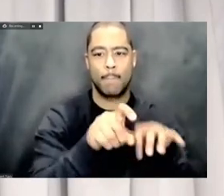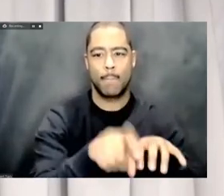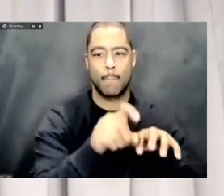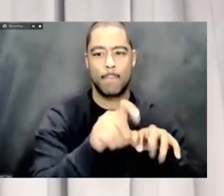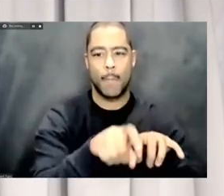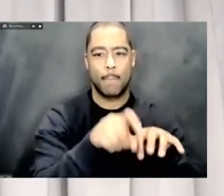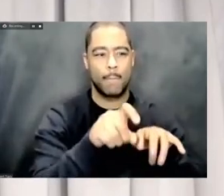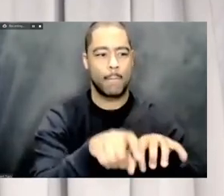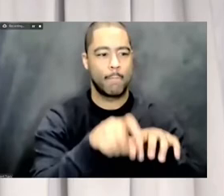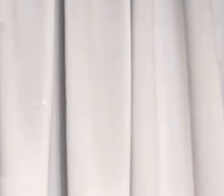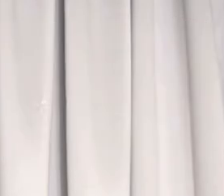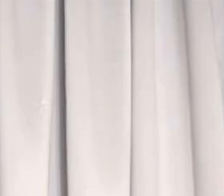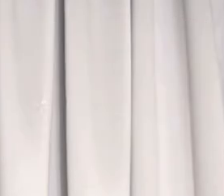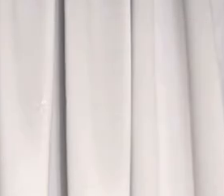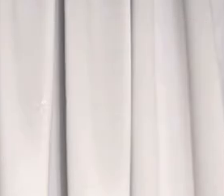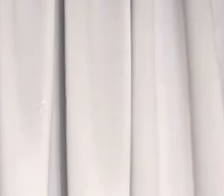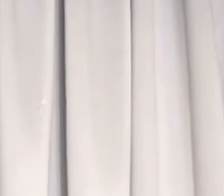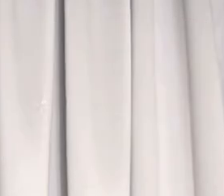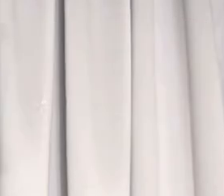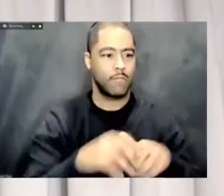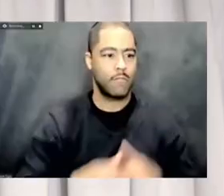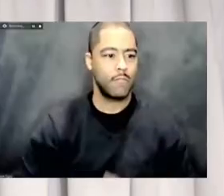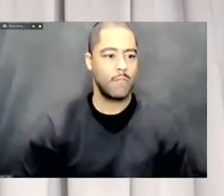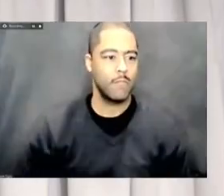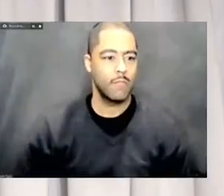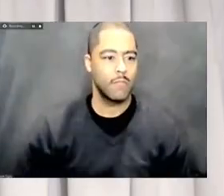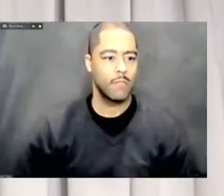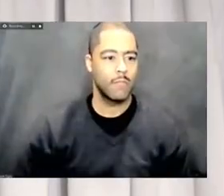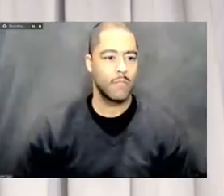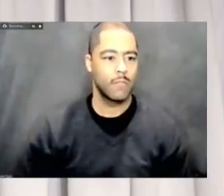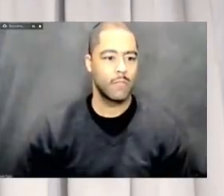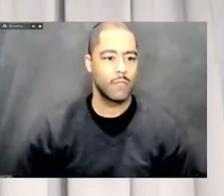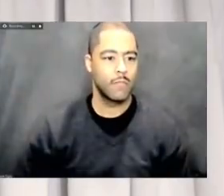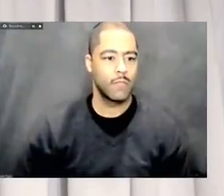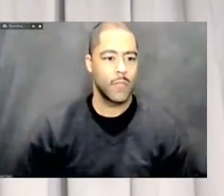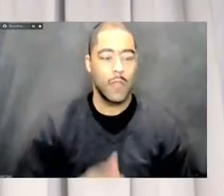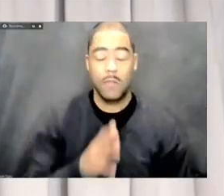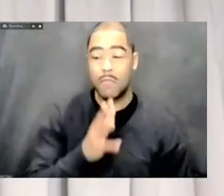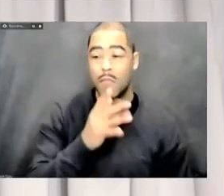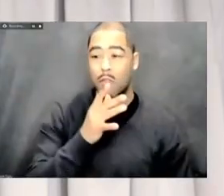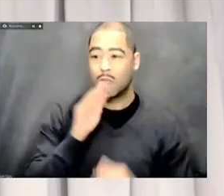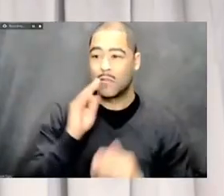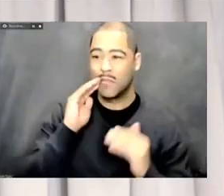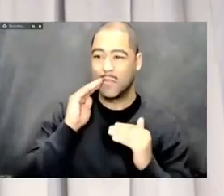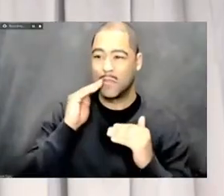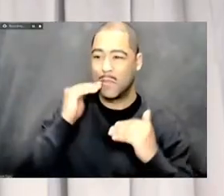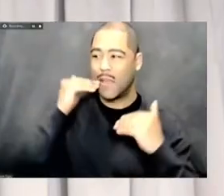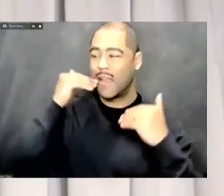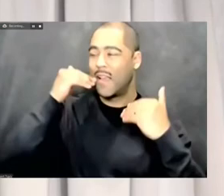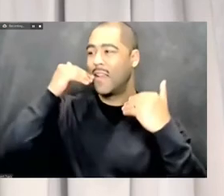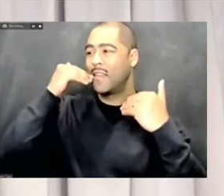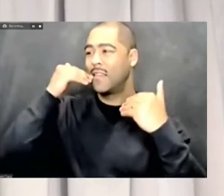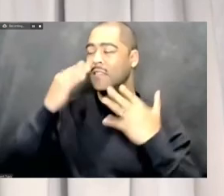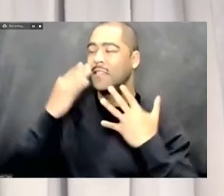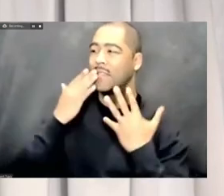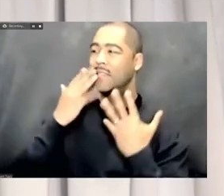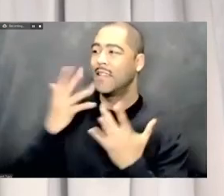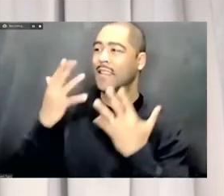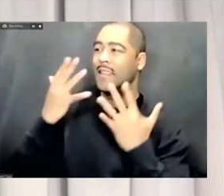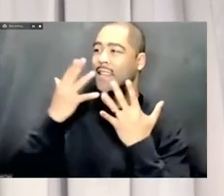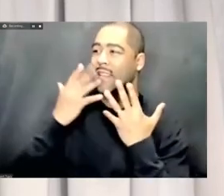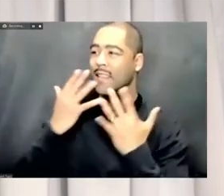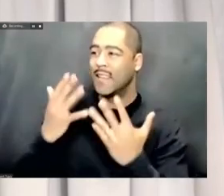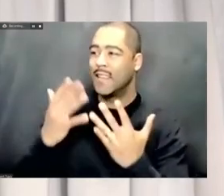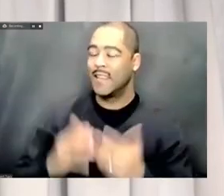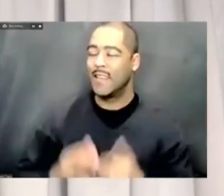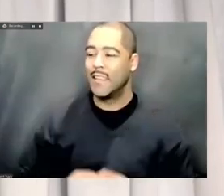sings. In spite of myself, the insidious mastery of song